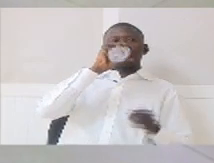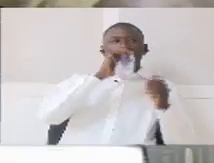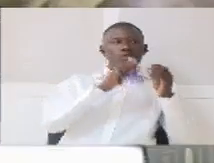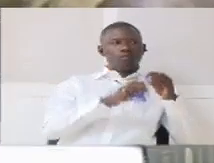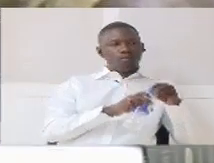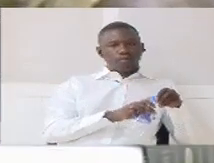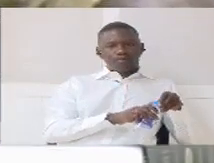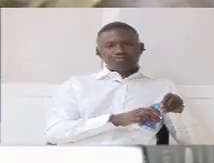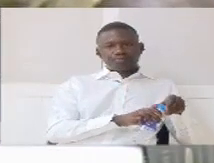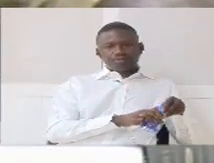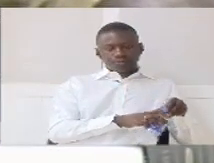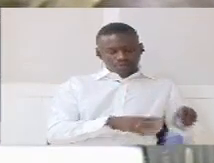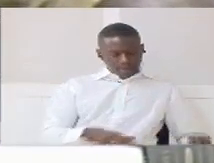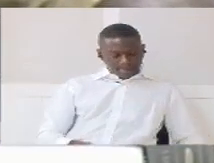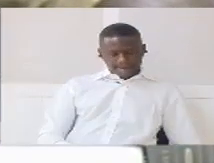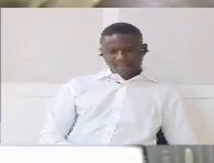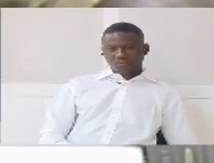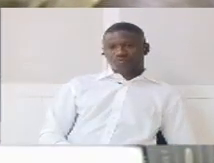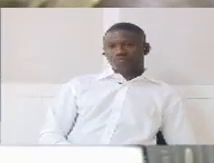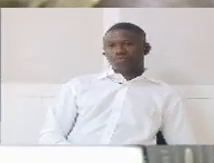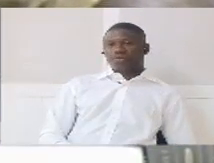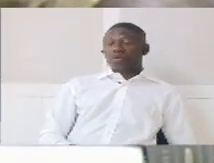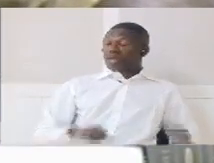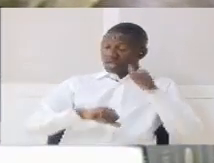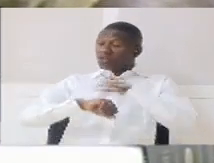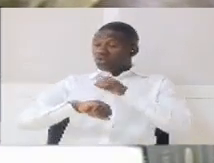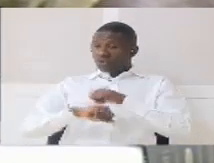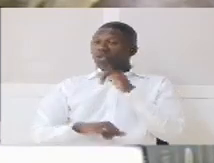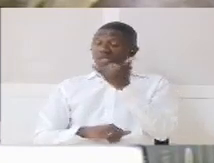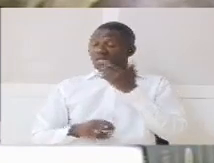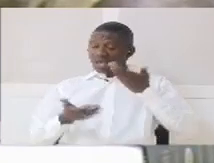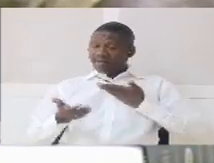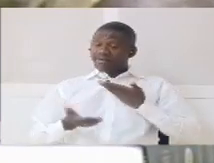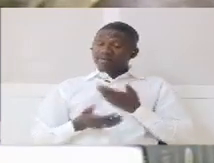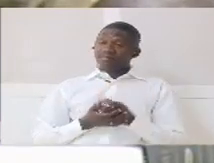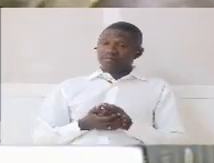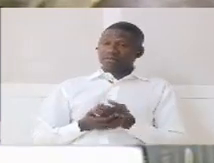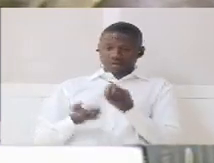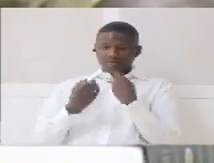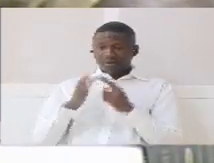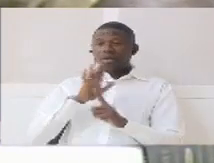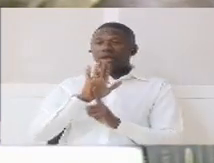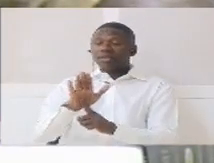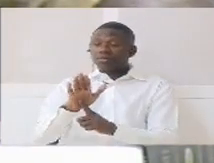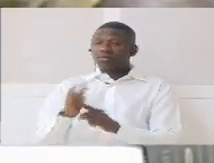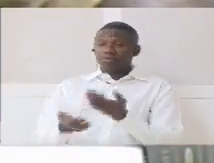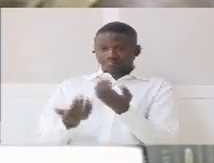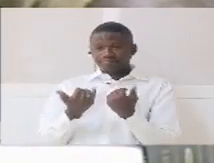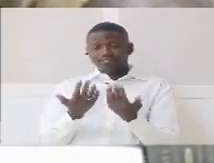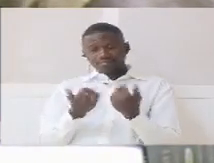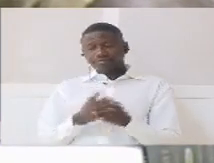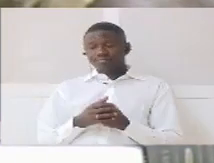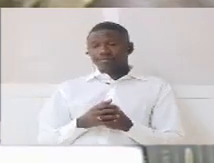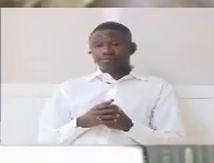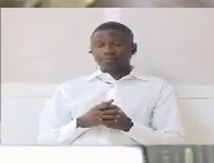Go ahead. Torture, yes. Can you give us examples? Example of the yes. Go ahead. I can